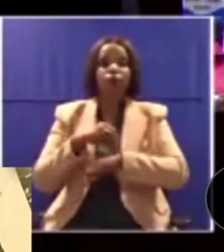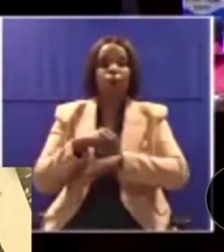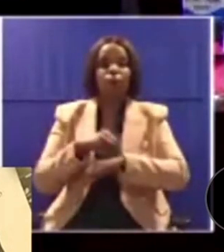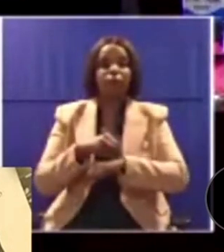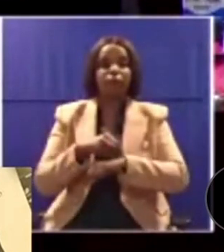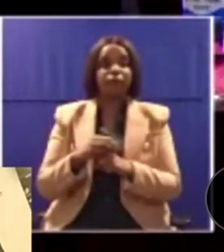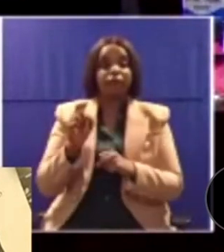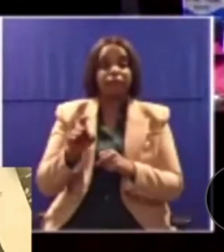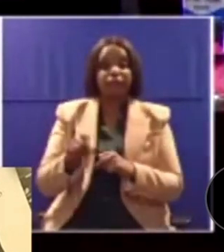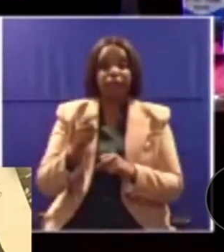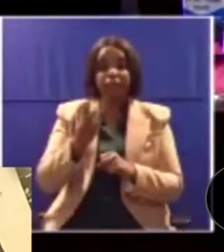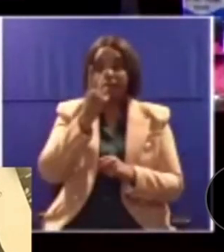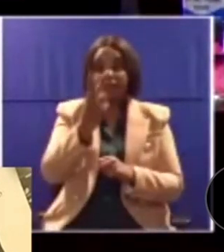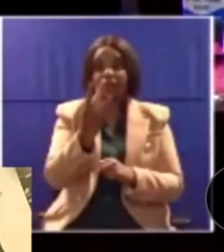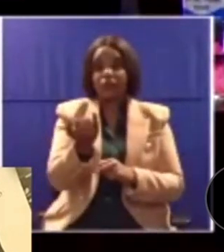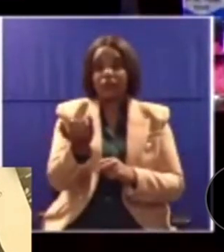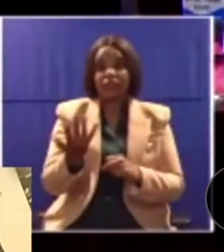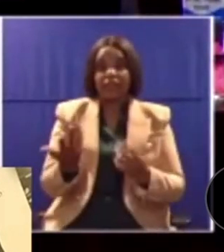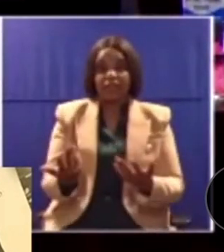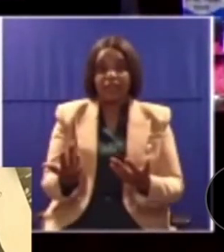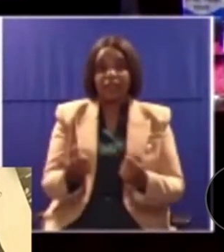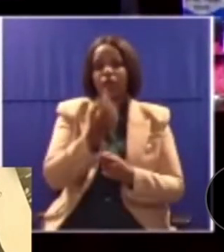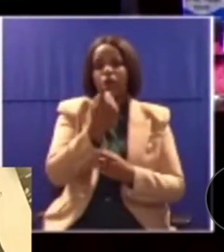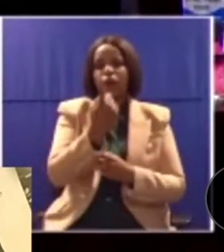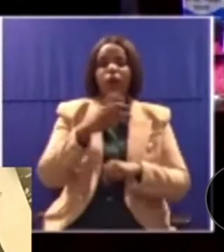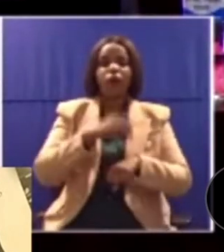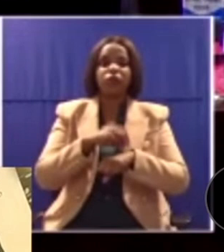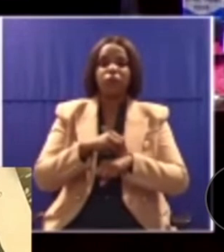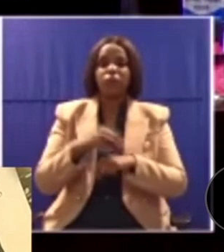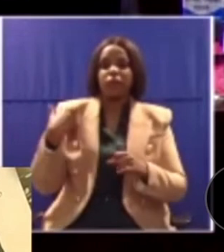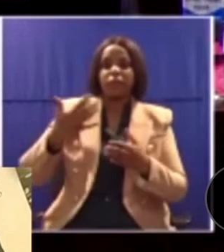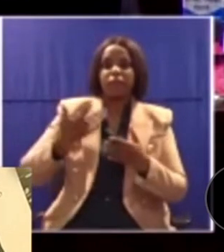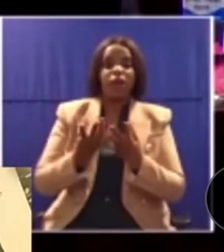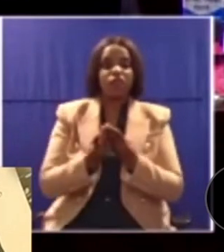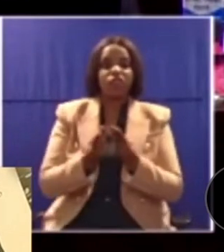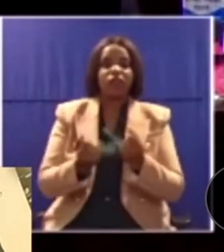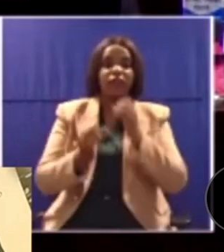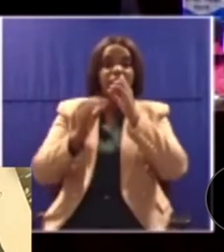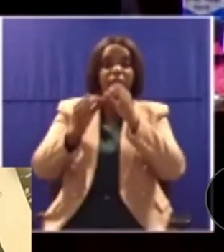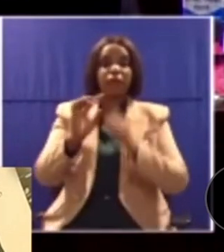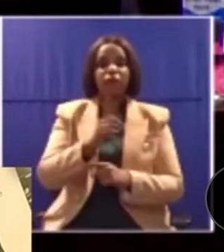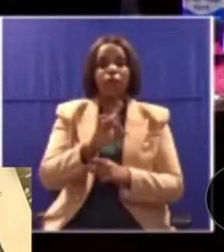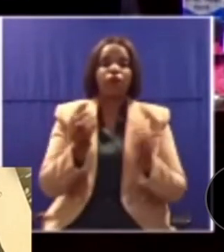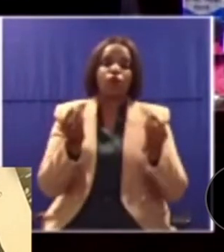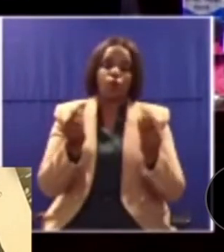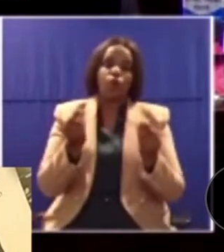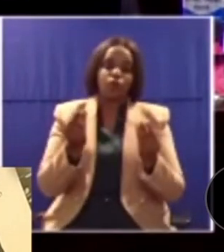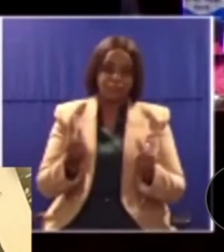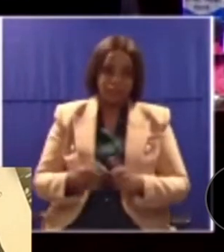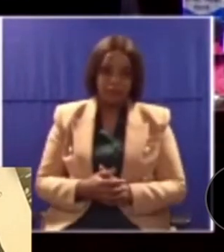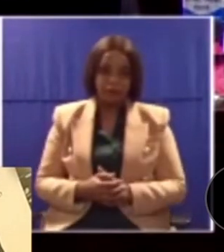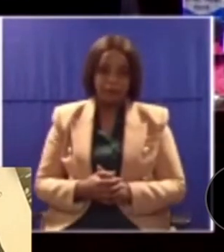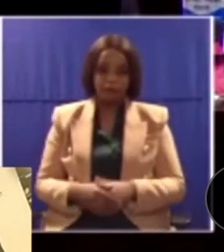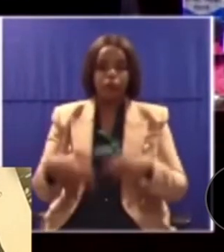somewhat solved, if one could put it that way. The one problem that has not been solved is the cost of it. Then we have solar, which